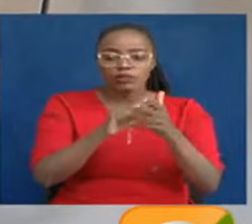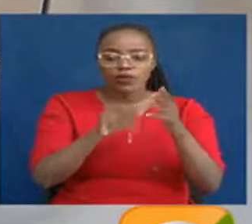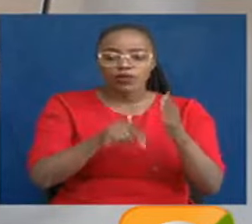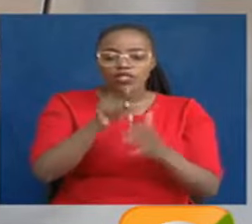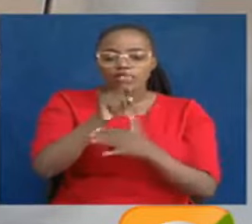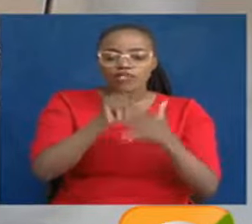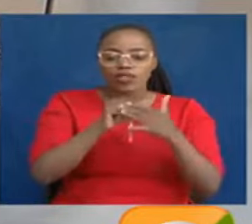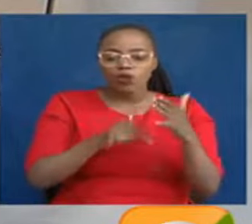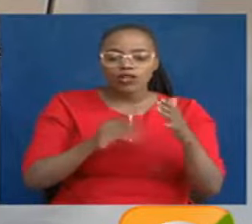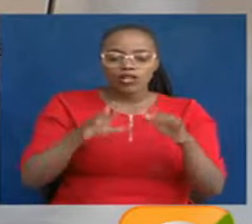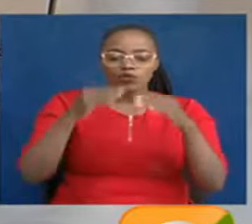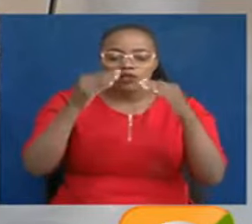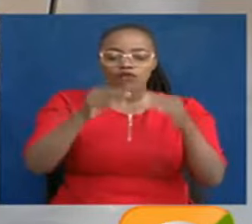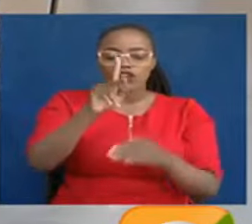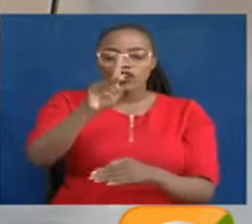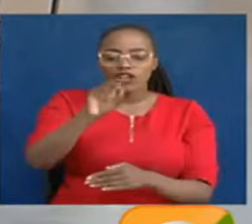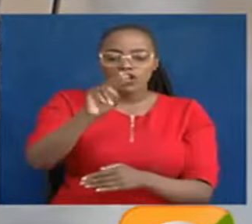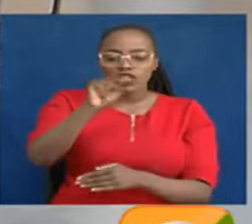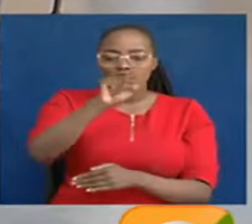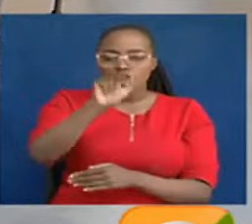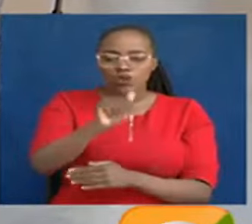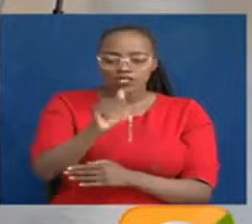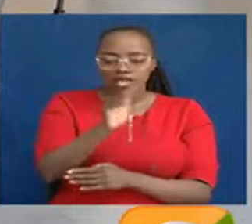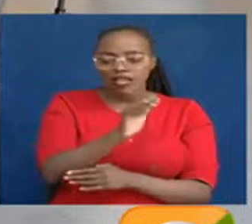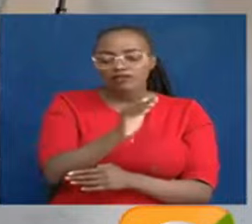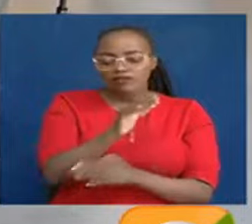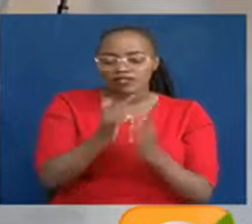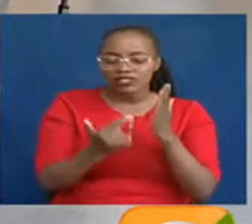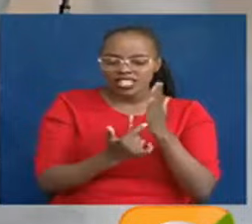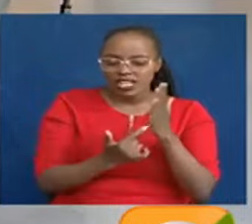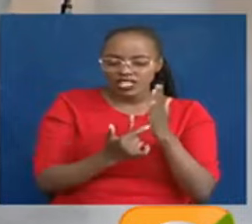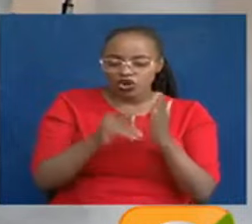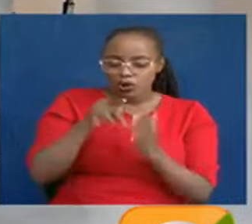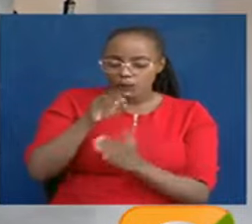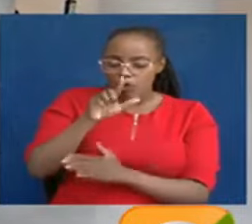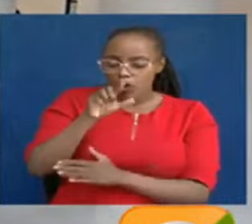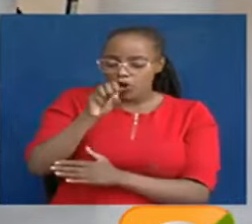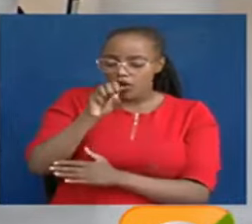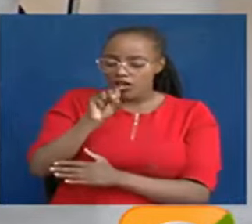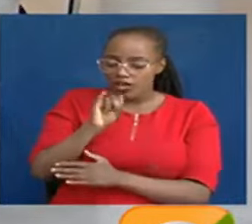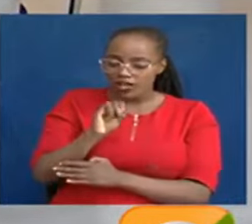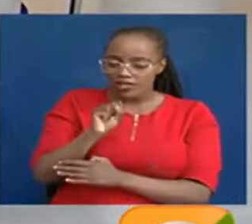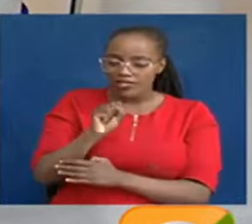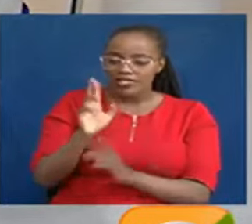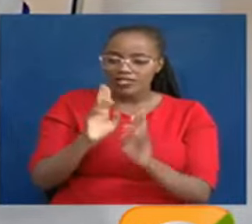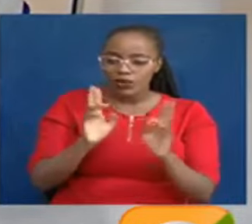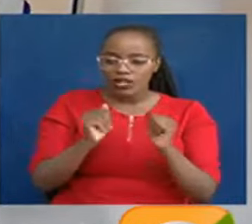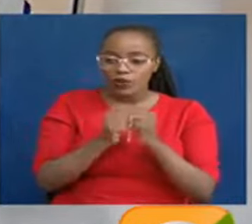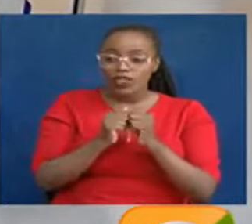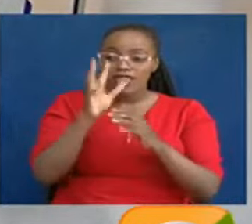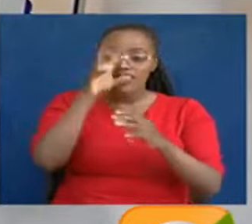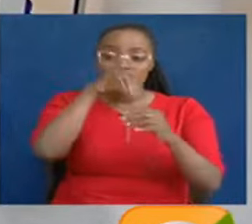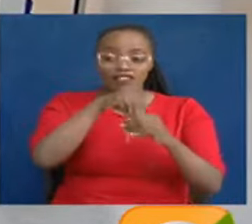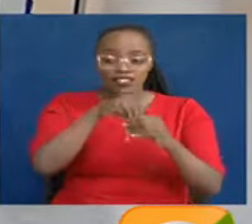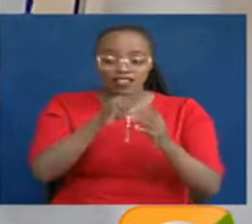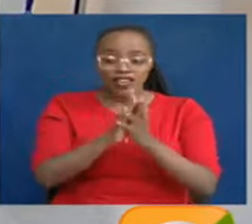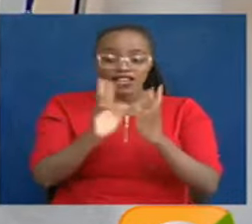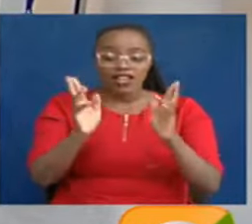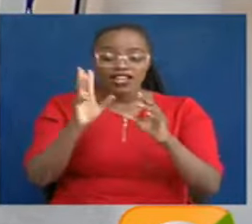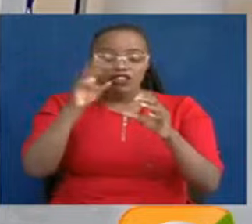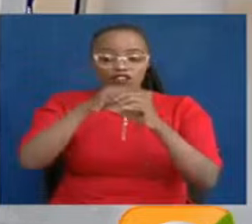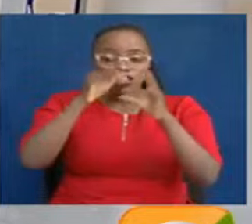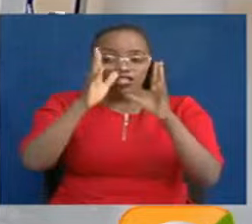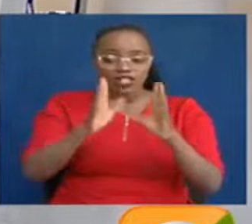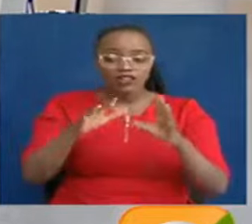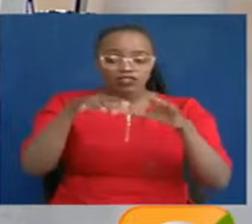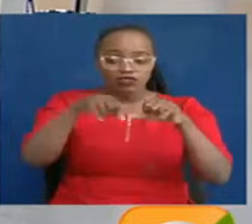what we are providing as Konza Technopolis, and we are saying that we are ready for investment. We are ready for our investors to take